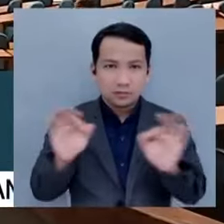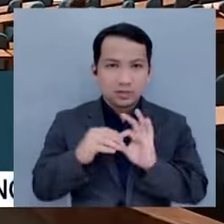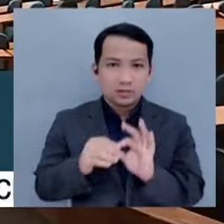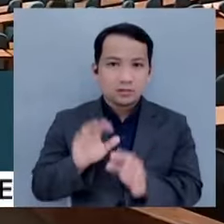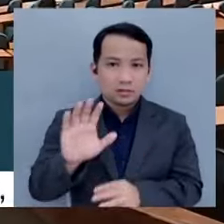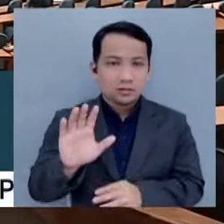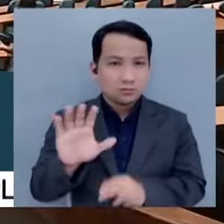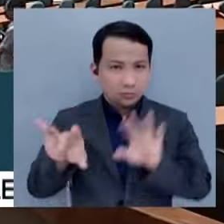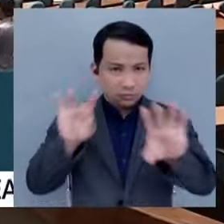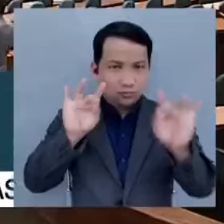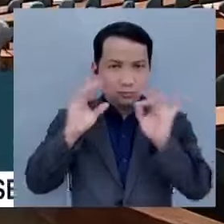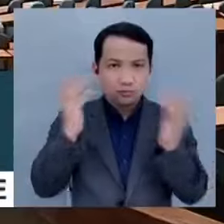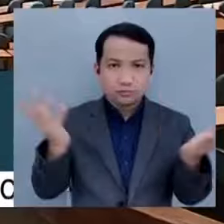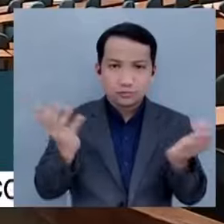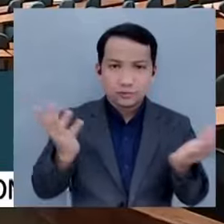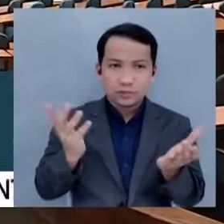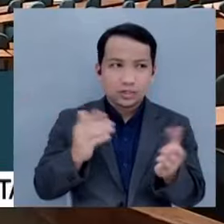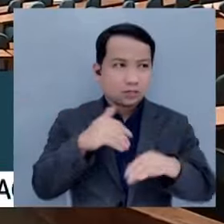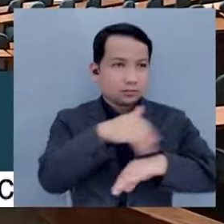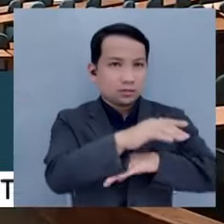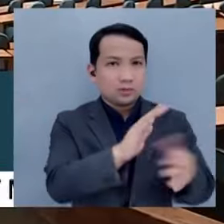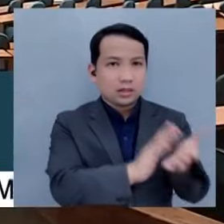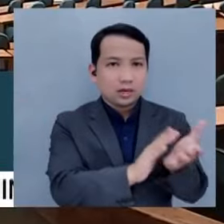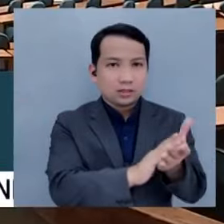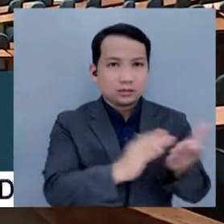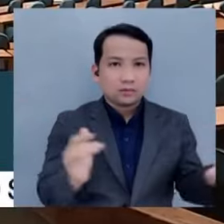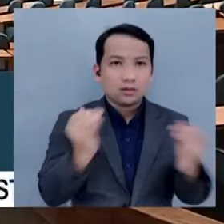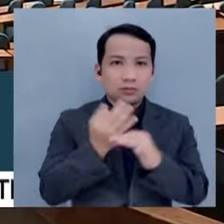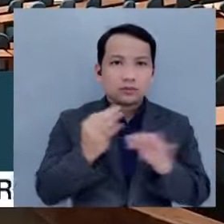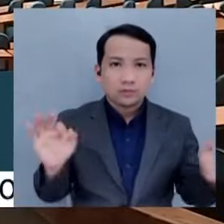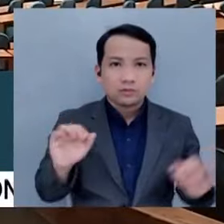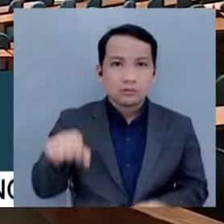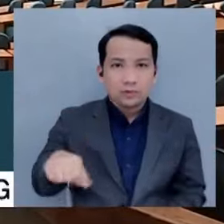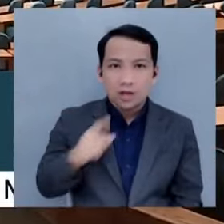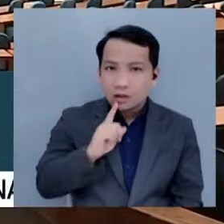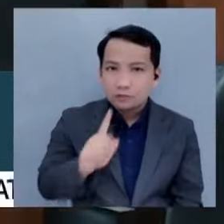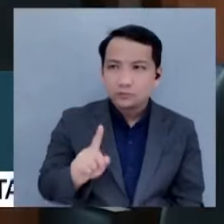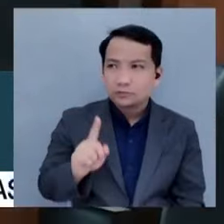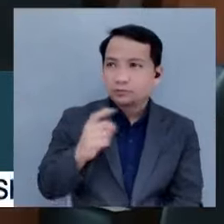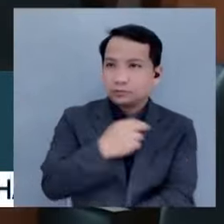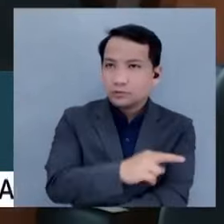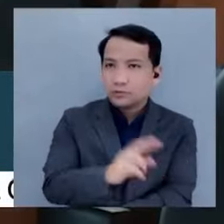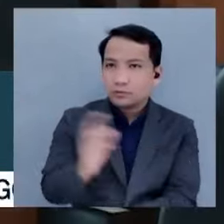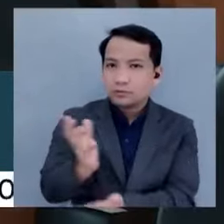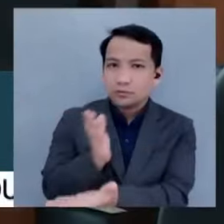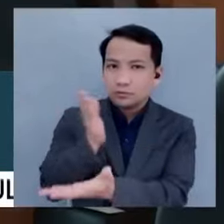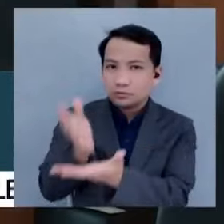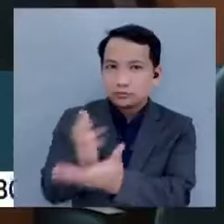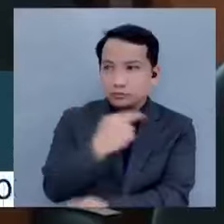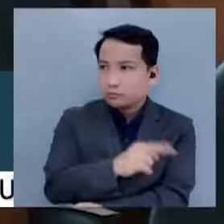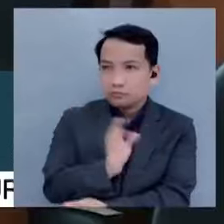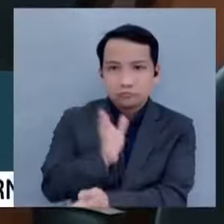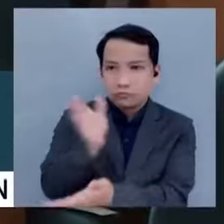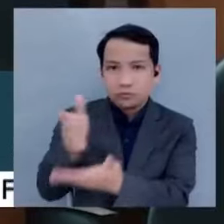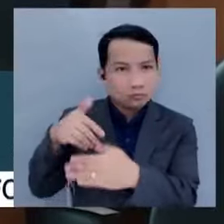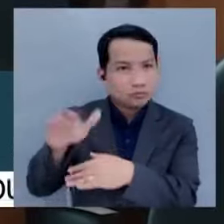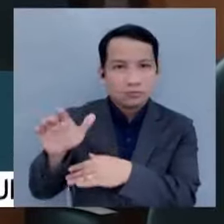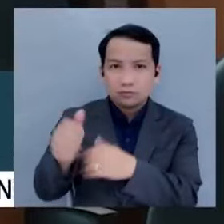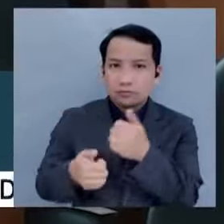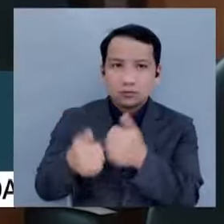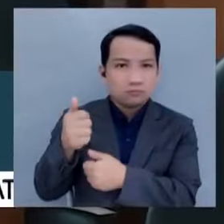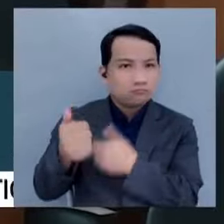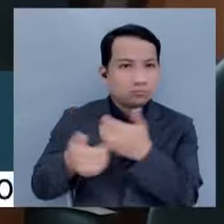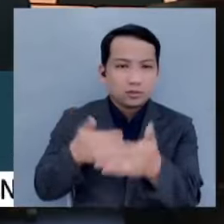choose where to send our kids. It's just like also the freedom of religion. Kung anong gusto mong religion, then you practice that. Same thing